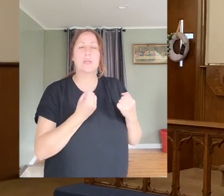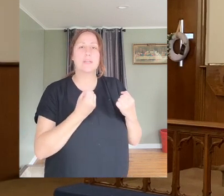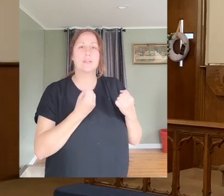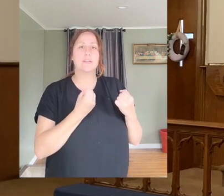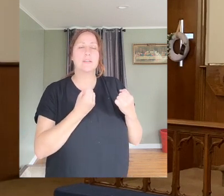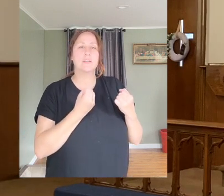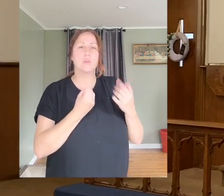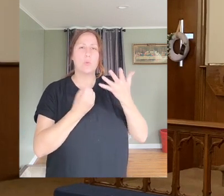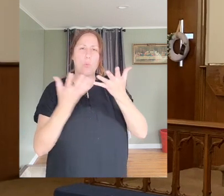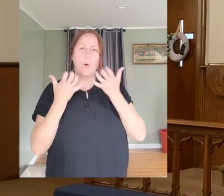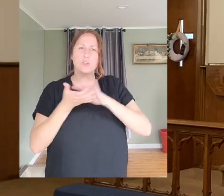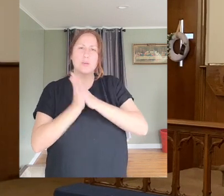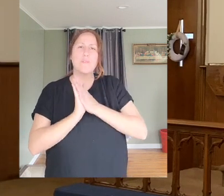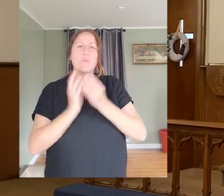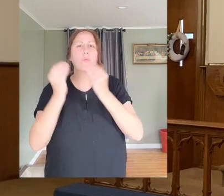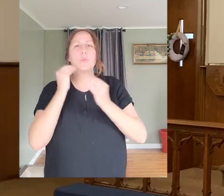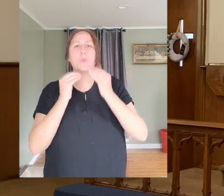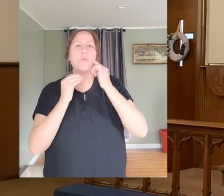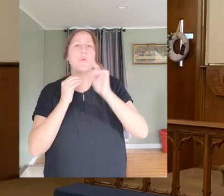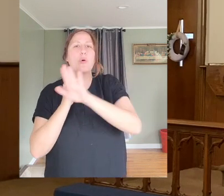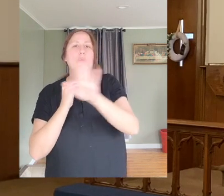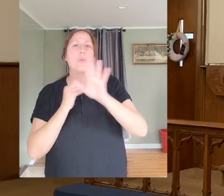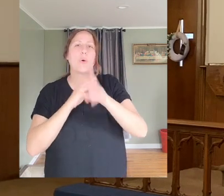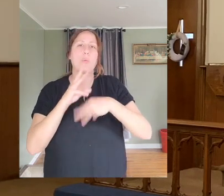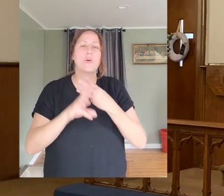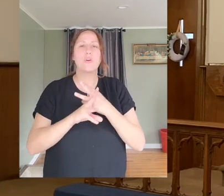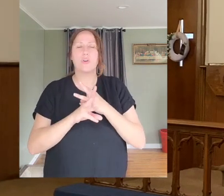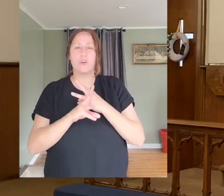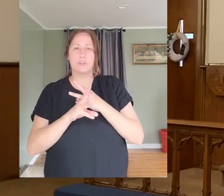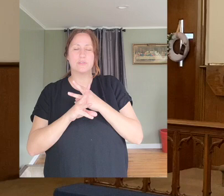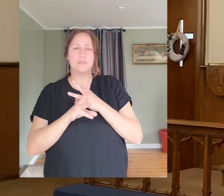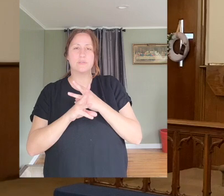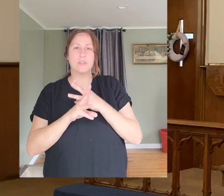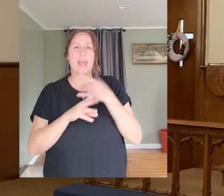our world, strength for one another.